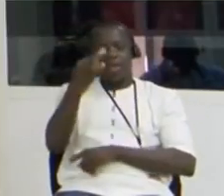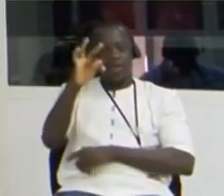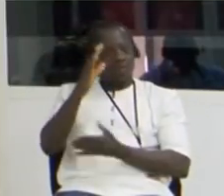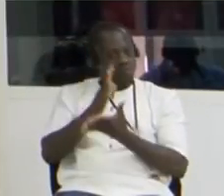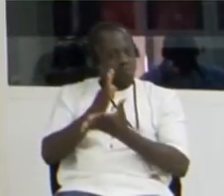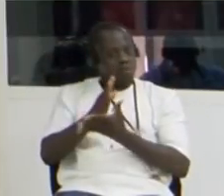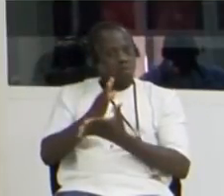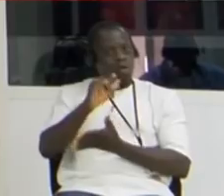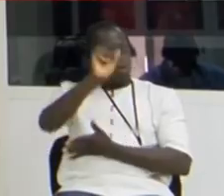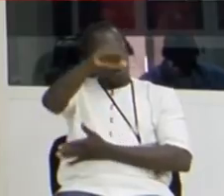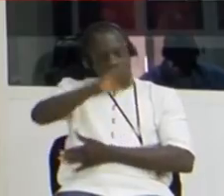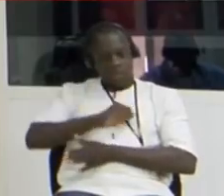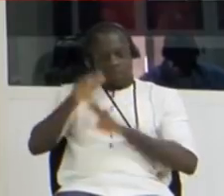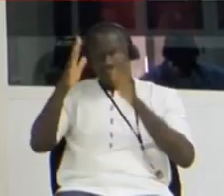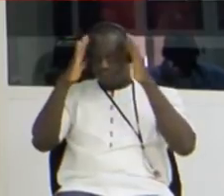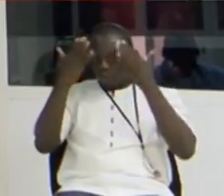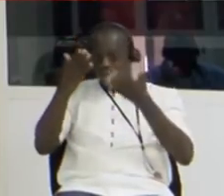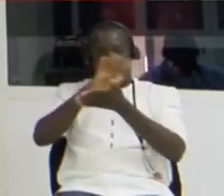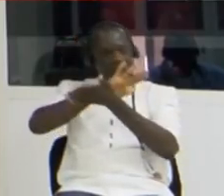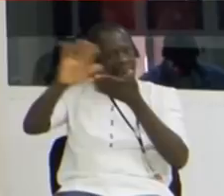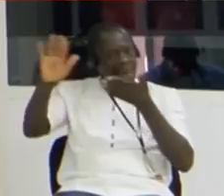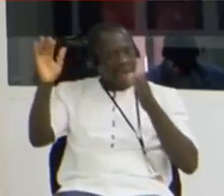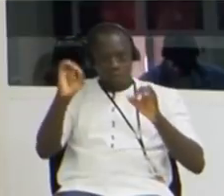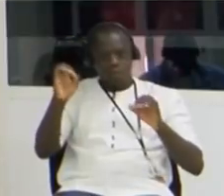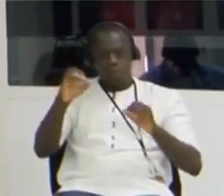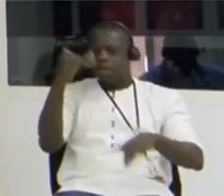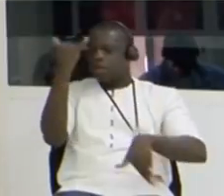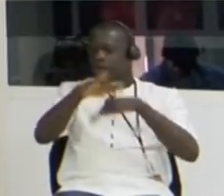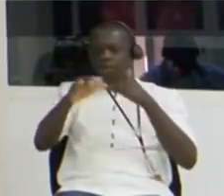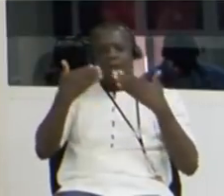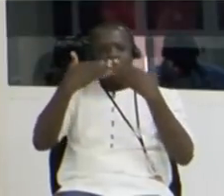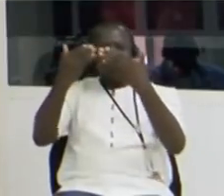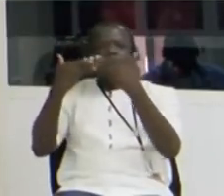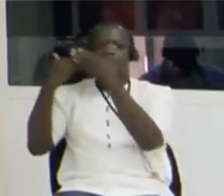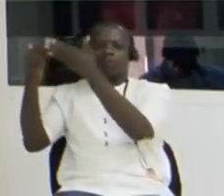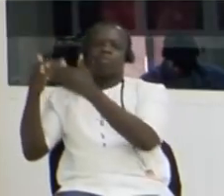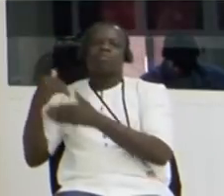something, don't try and speculate.